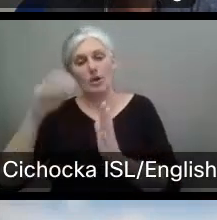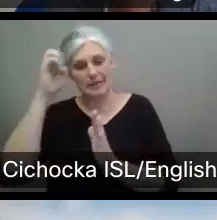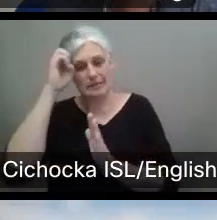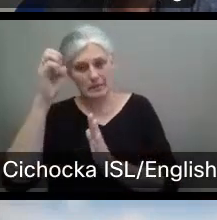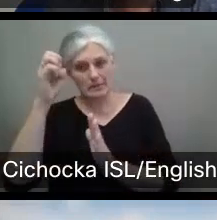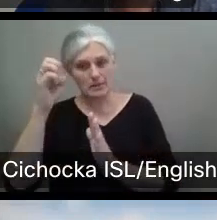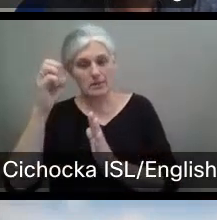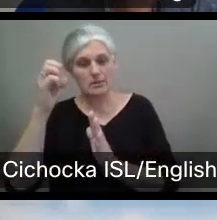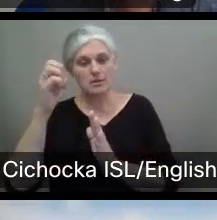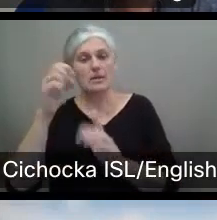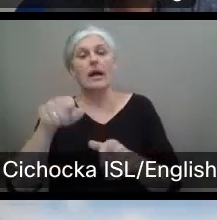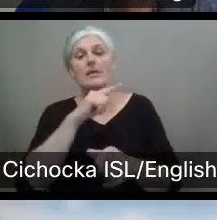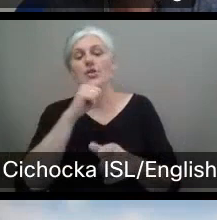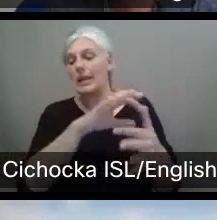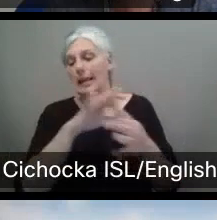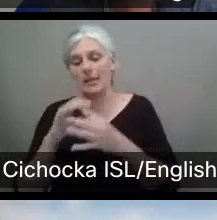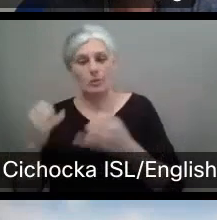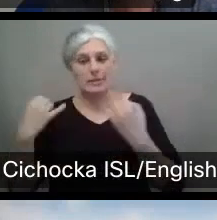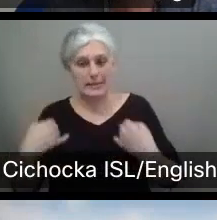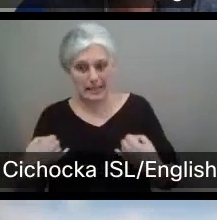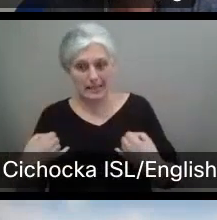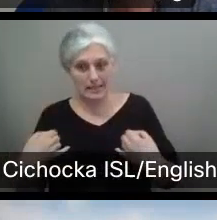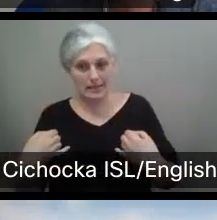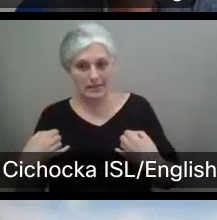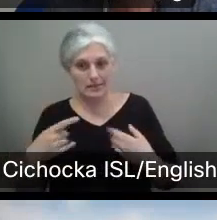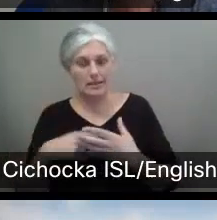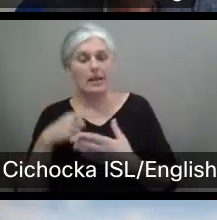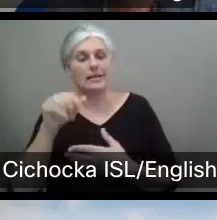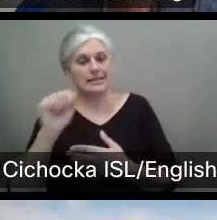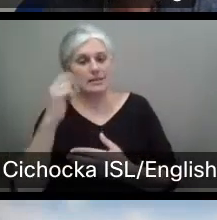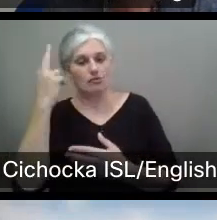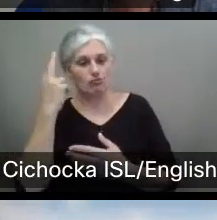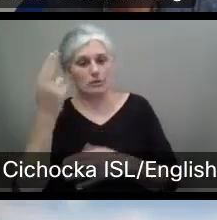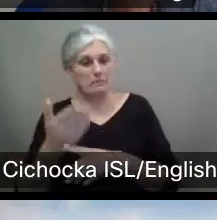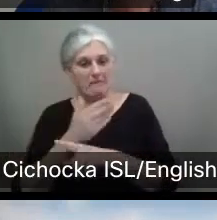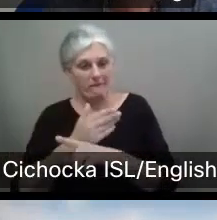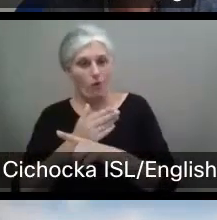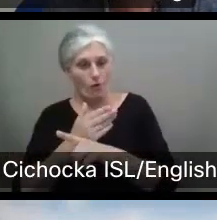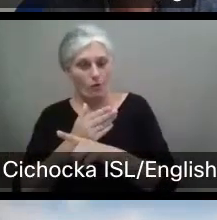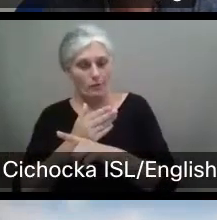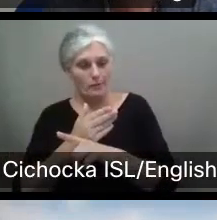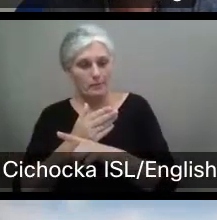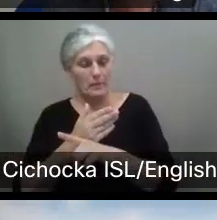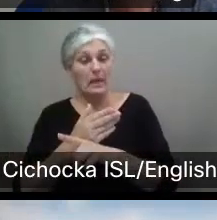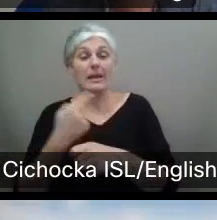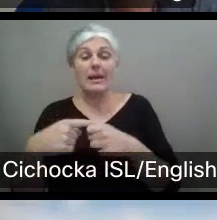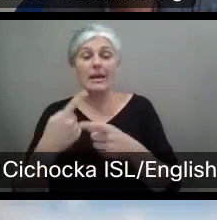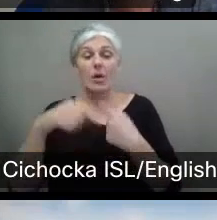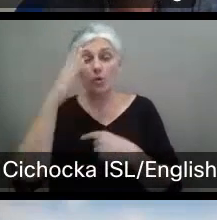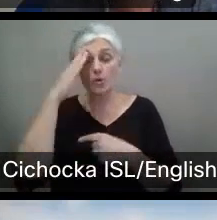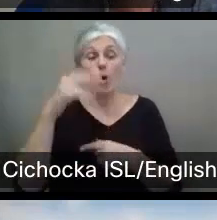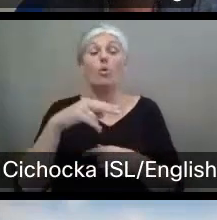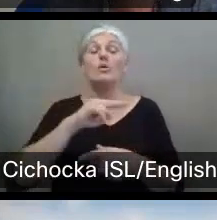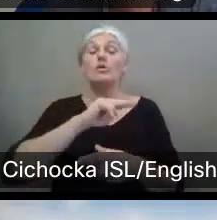to the illness or the patient or an underlying condition of the patient. So again, we know there was an